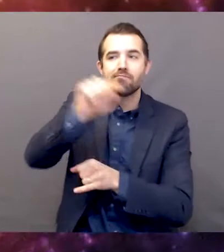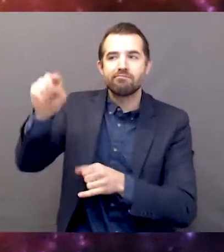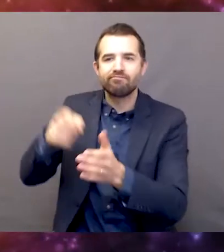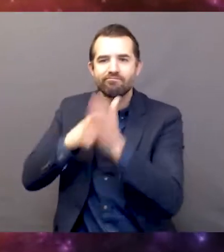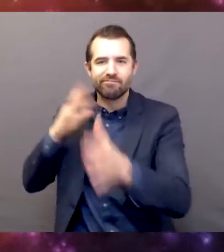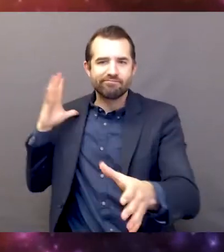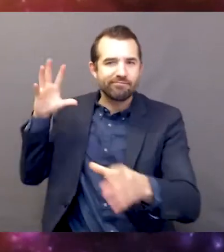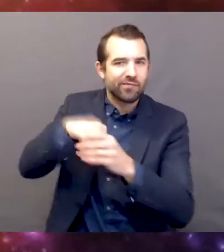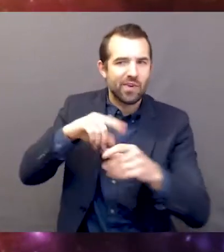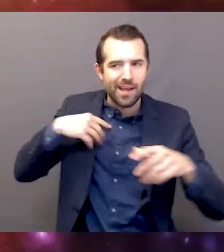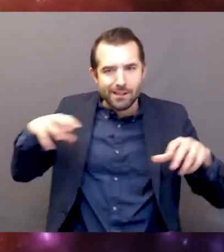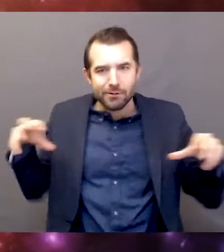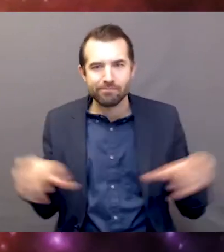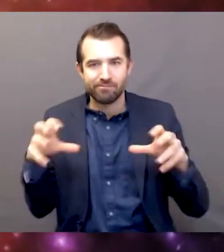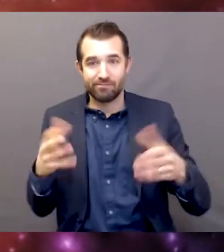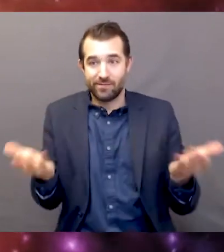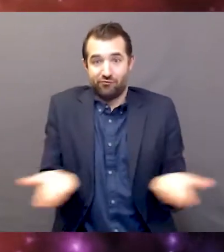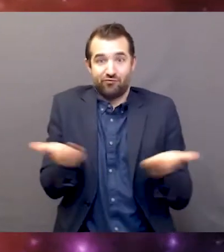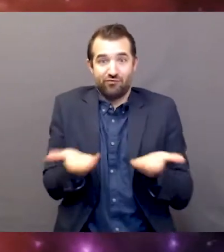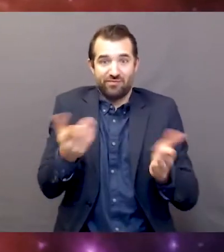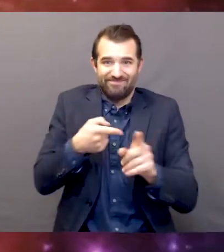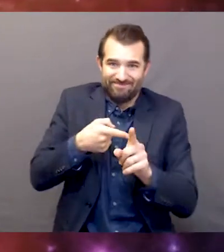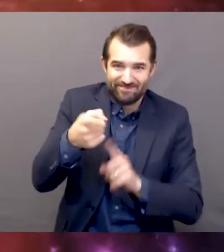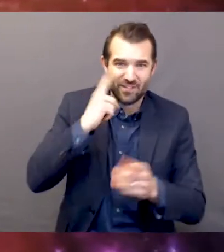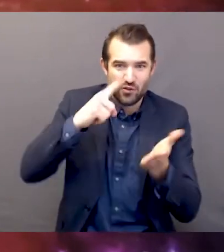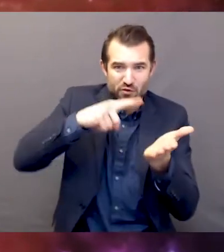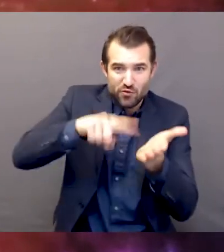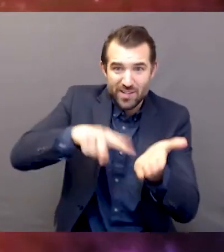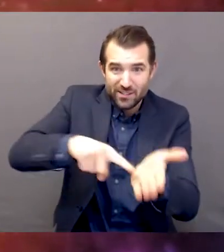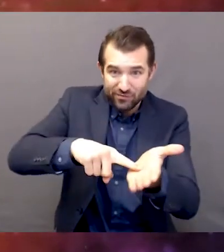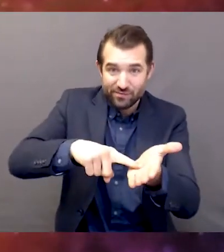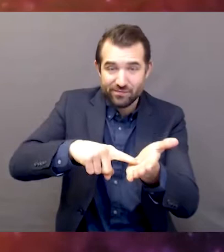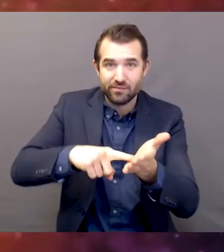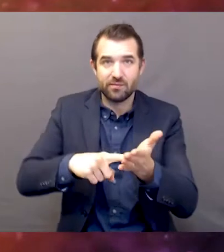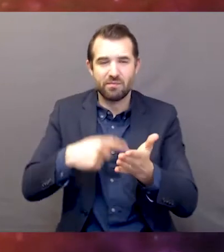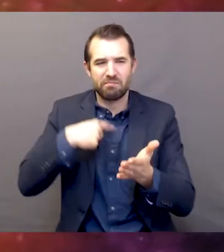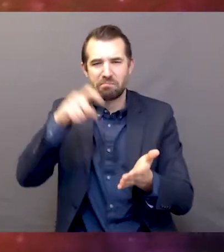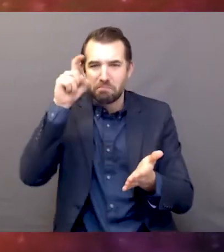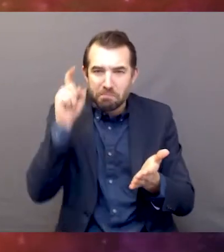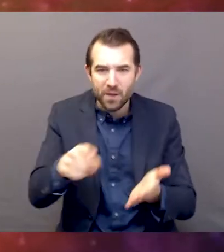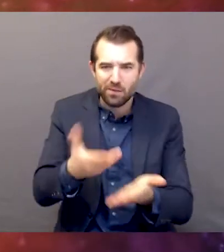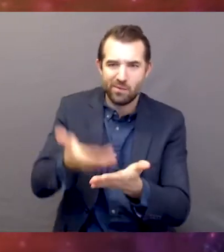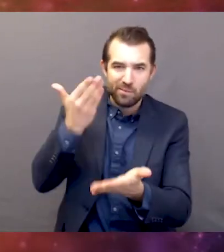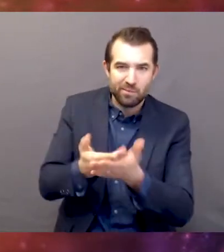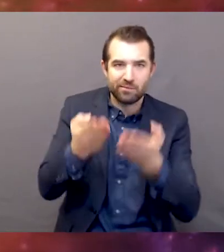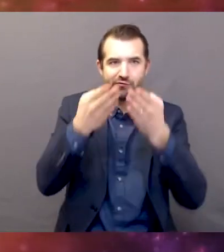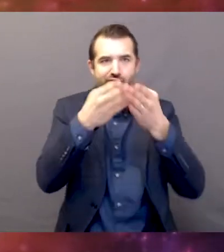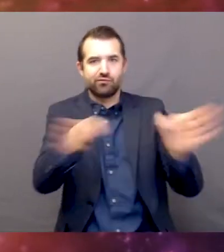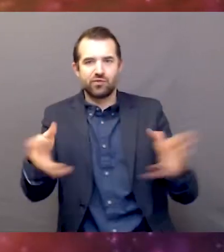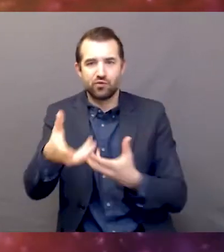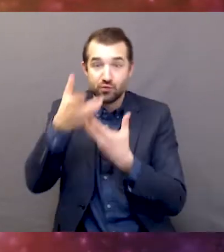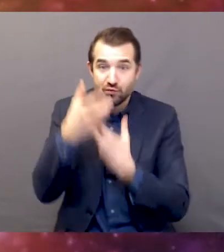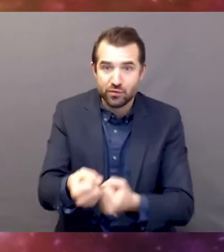Smithsonian, especially in our capacity as a research institution, has a responsibility to restore public trust in